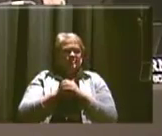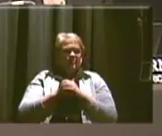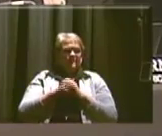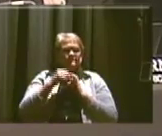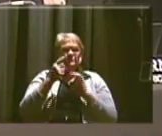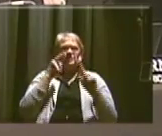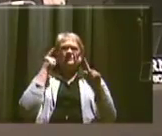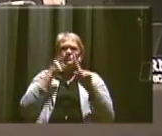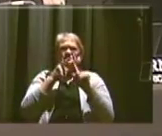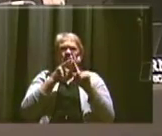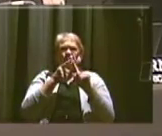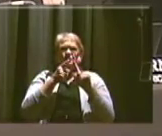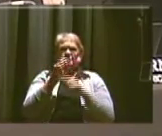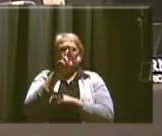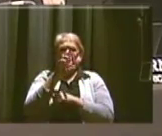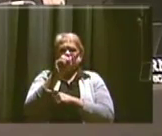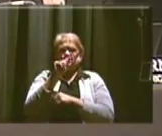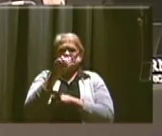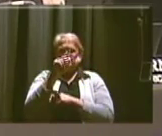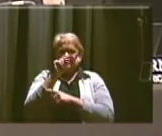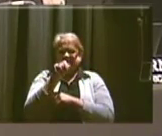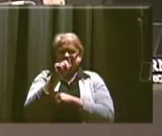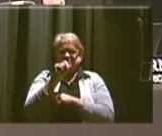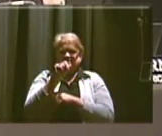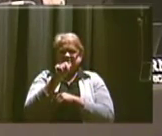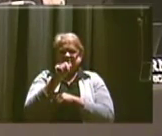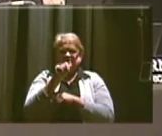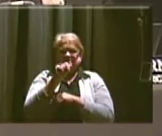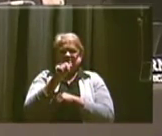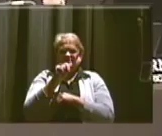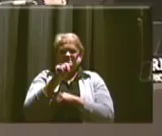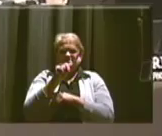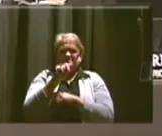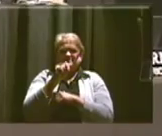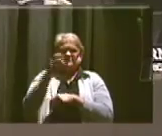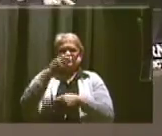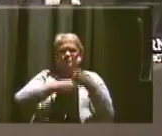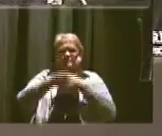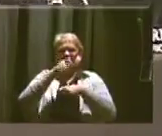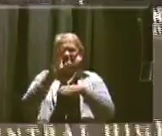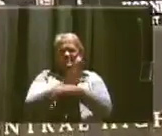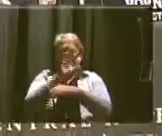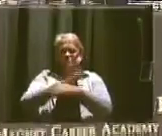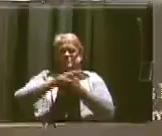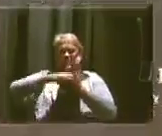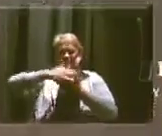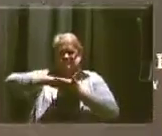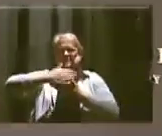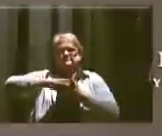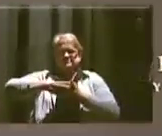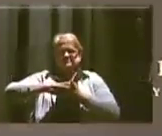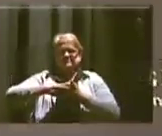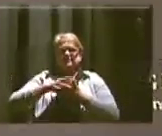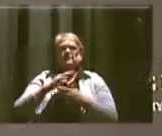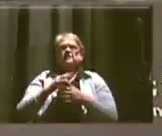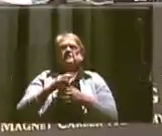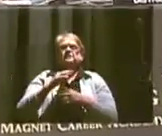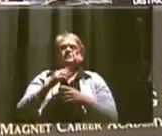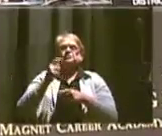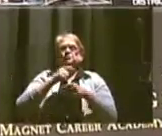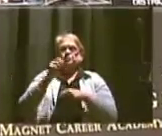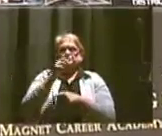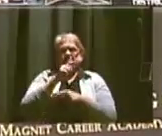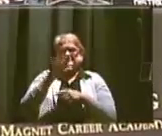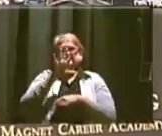targeted rotation for the teachers for replacing their laptops? 5 years.